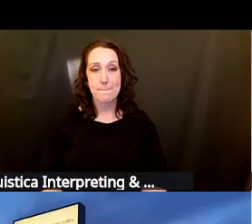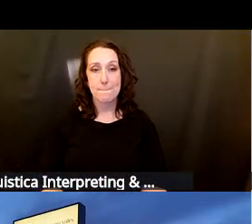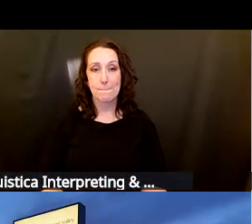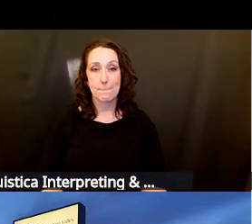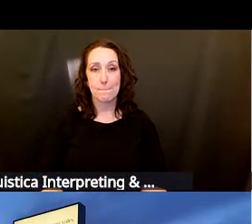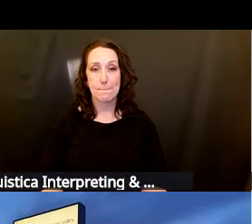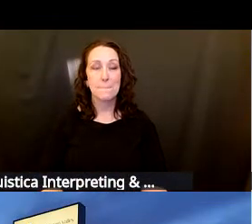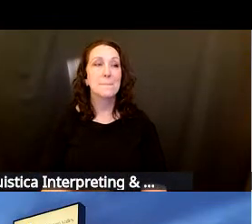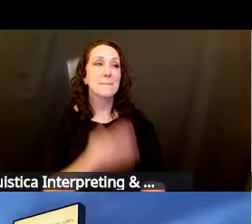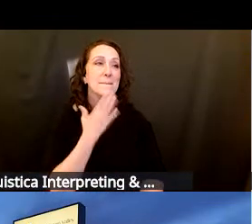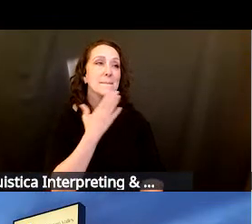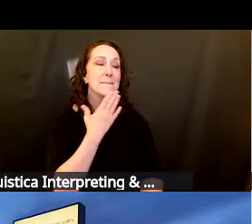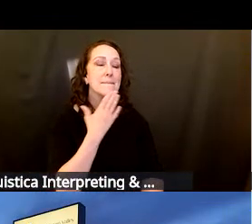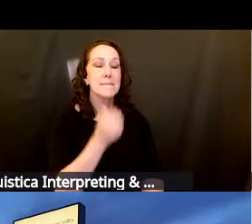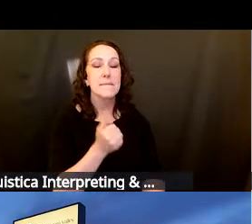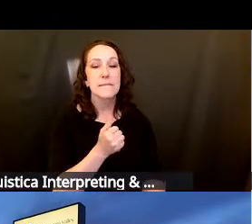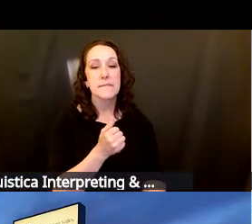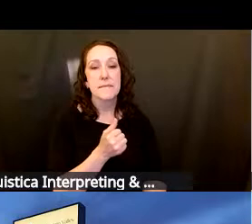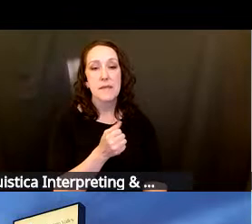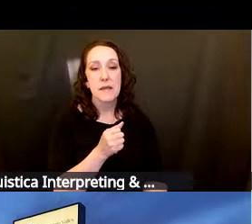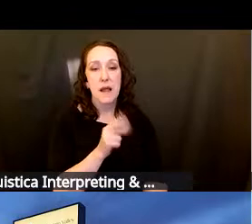Thank you. I'm